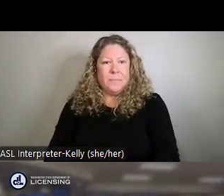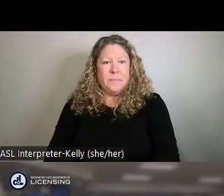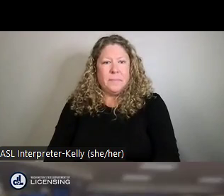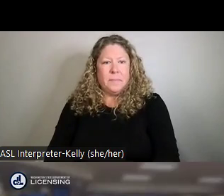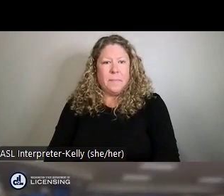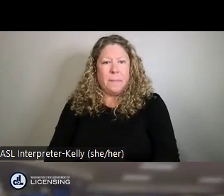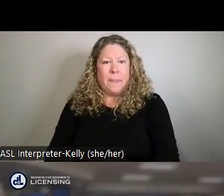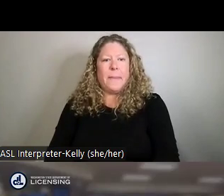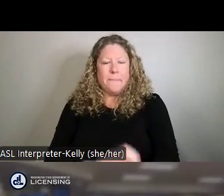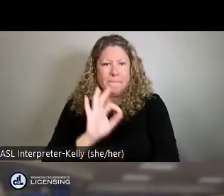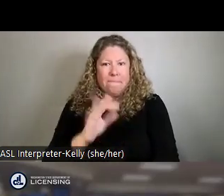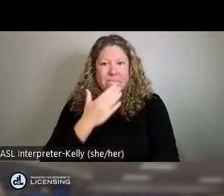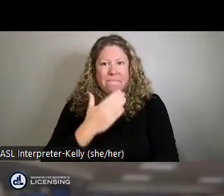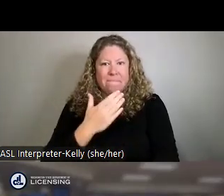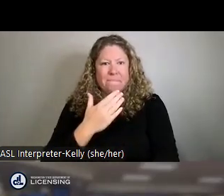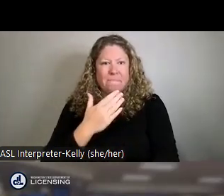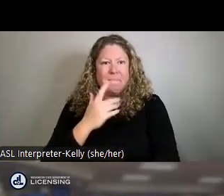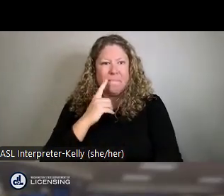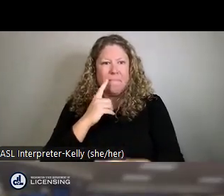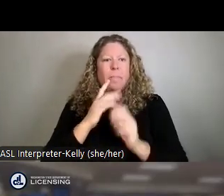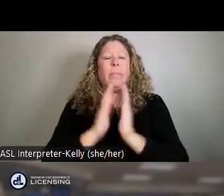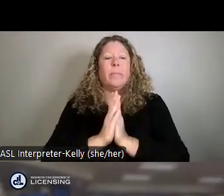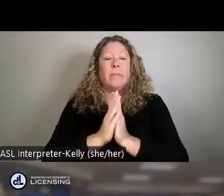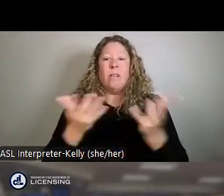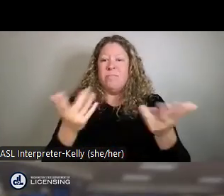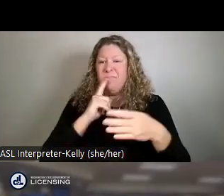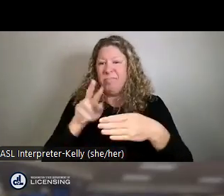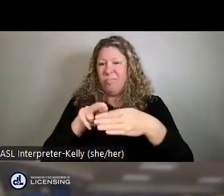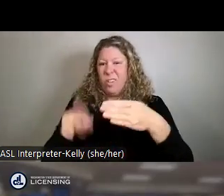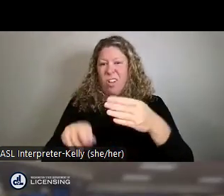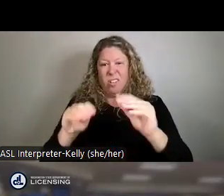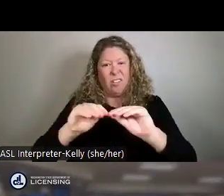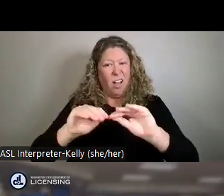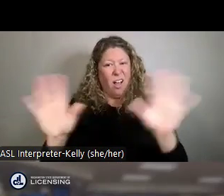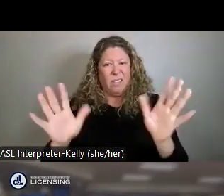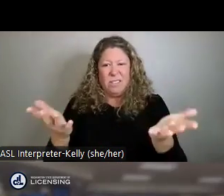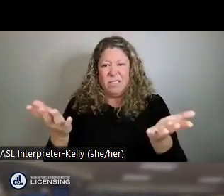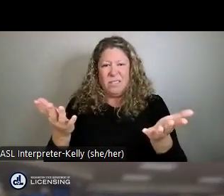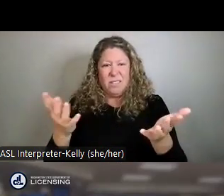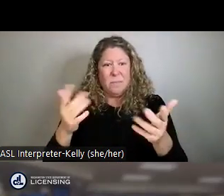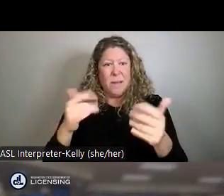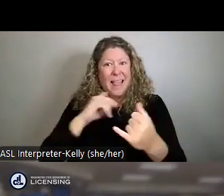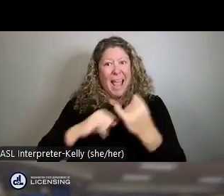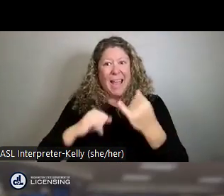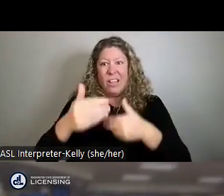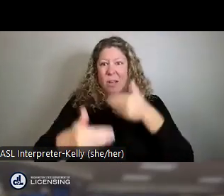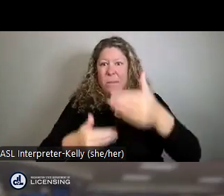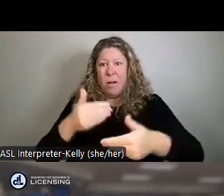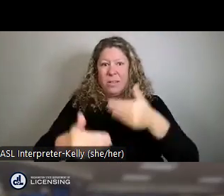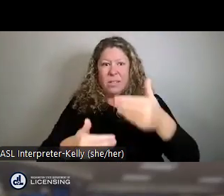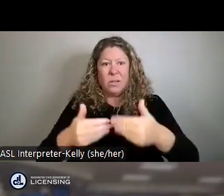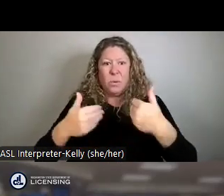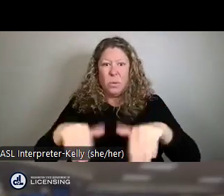Thank you. The results speak for themselves. So by the end of this process, we saw real-world improvements